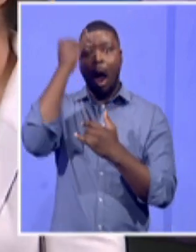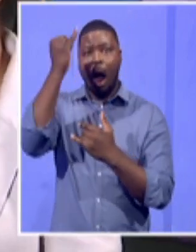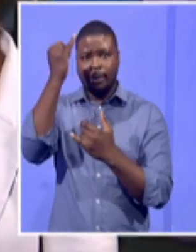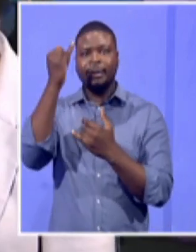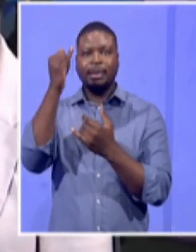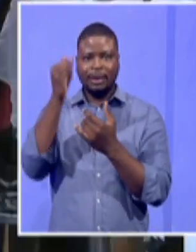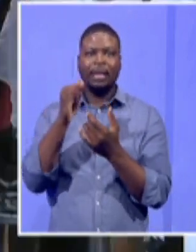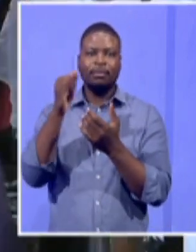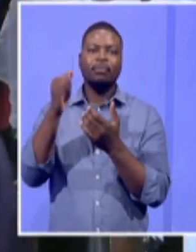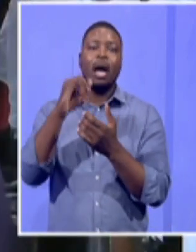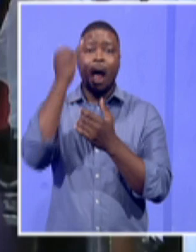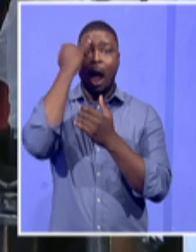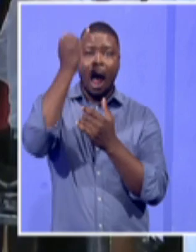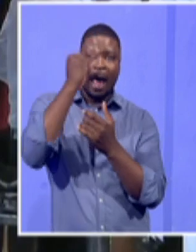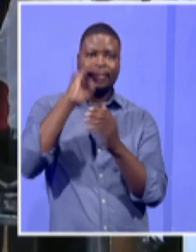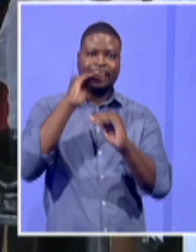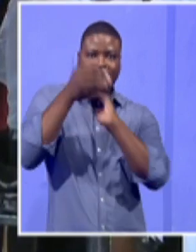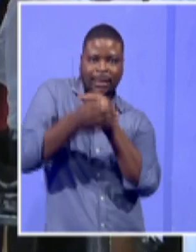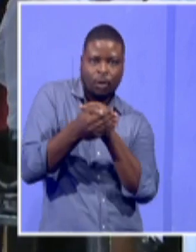exactly? Look,